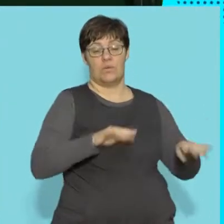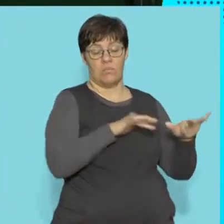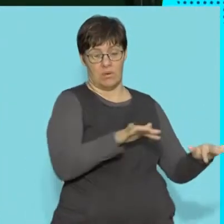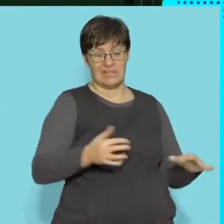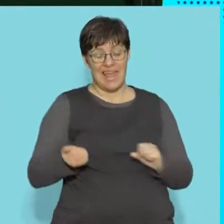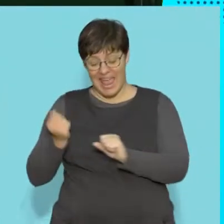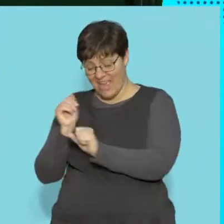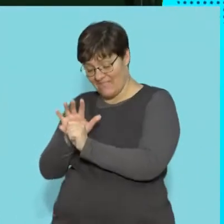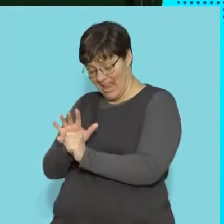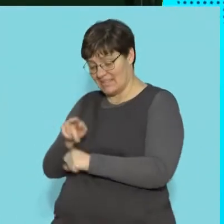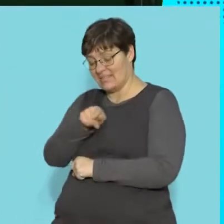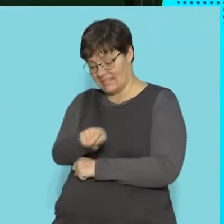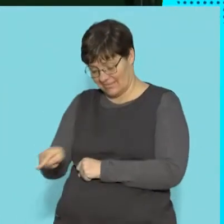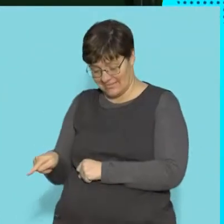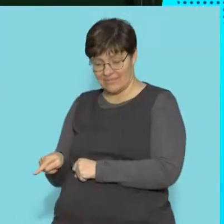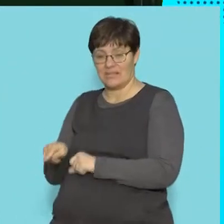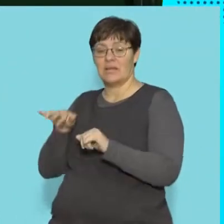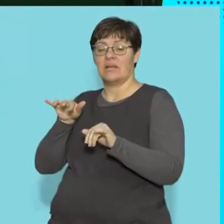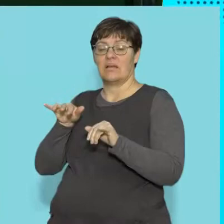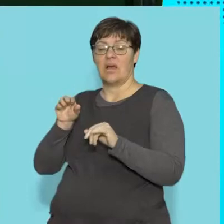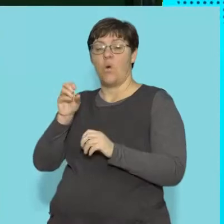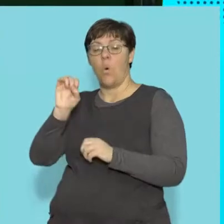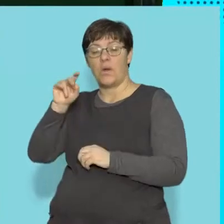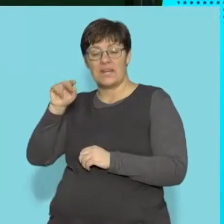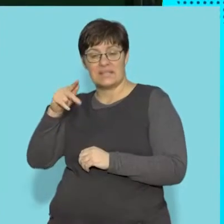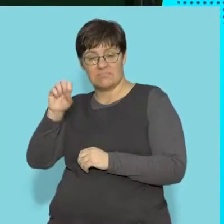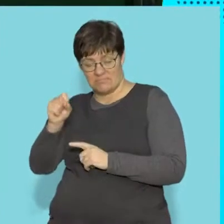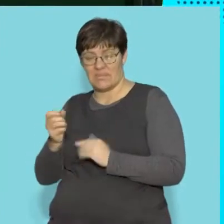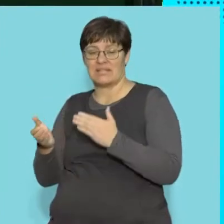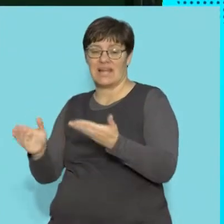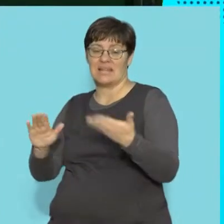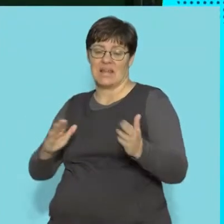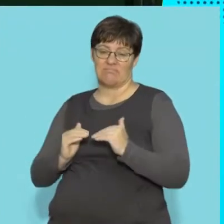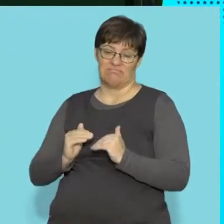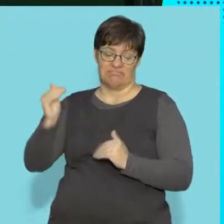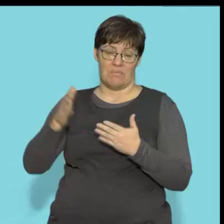be the increase in extinction rate.